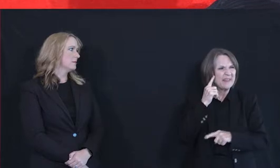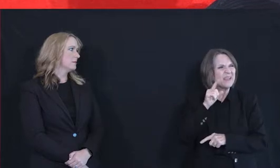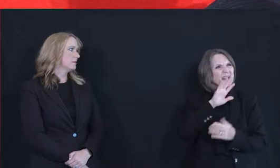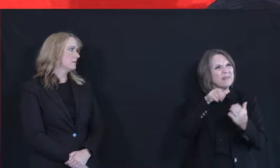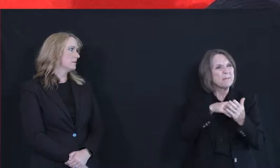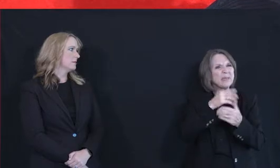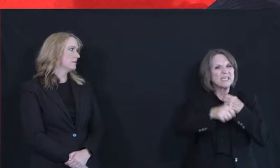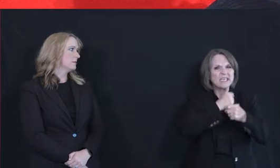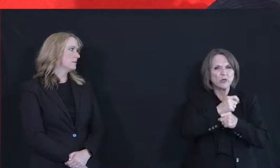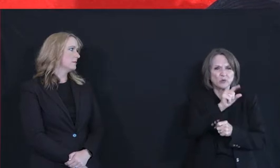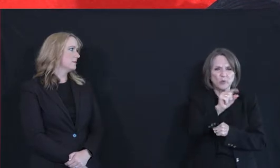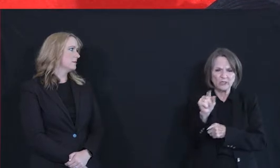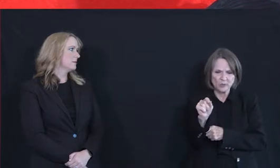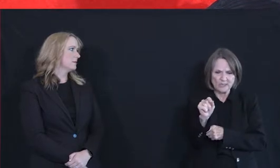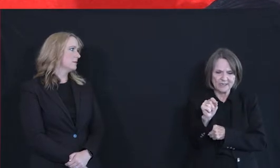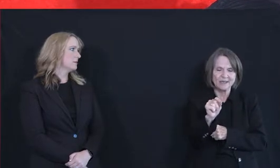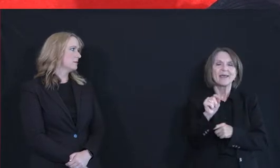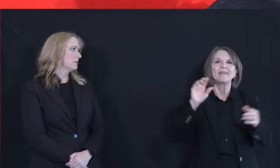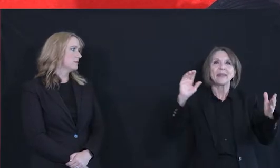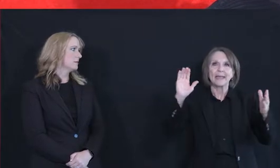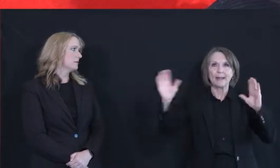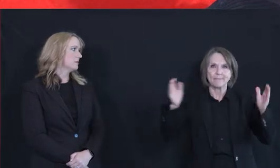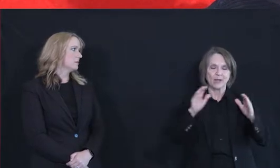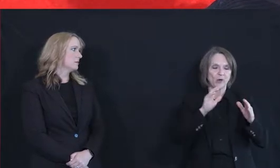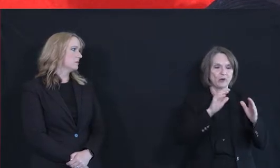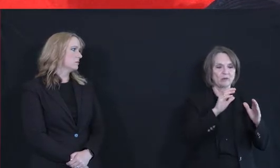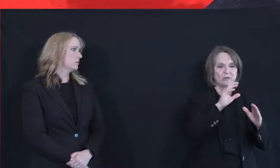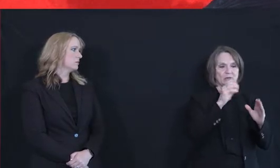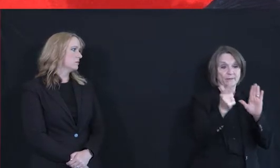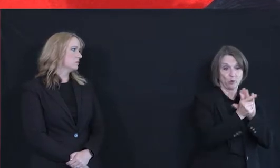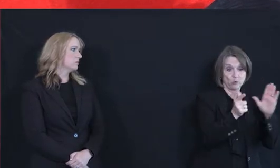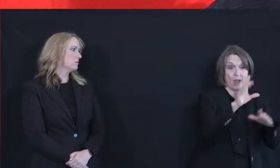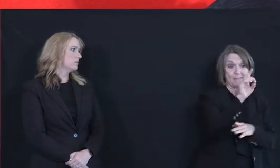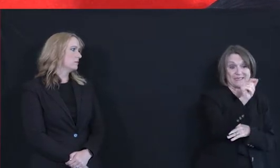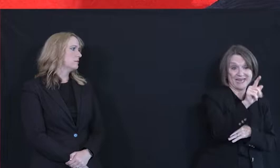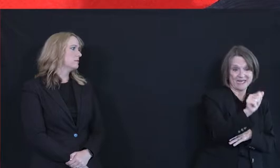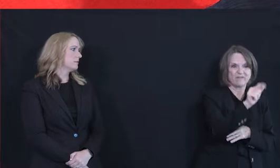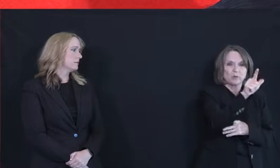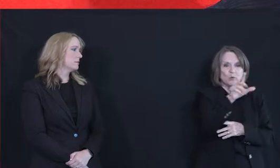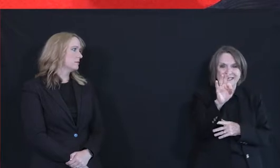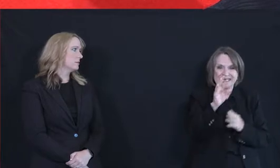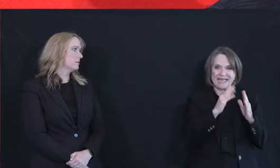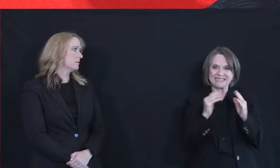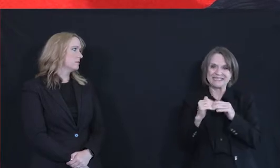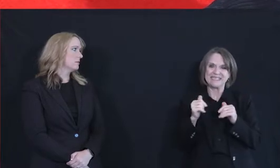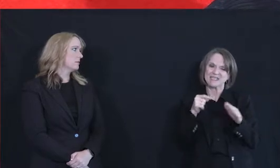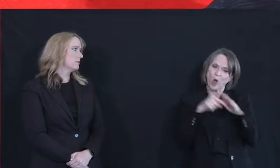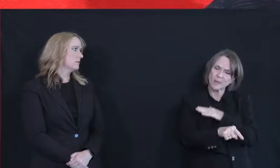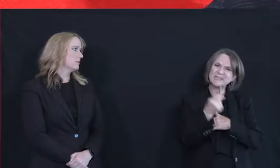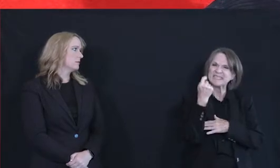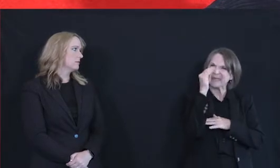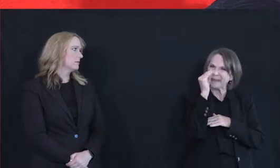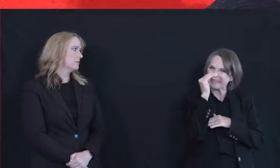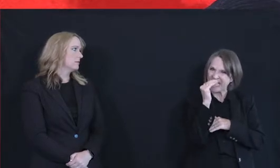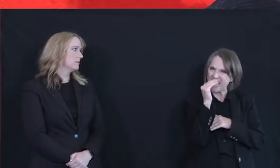crime report which looked at crime data from 29 cities across the country homicides were only slightly down from their Peak during the pandemic